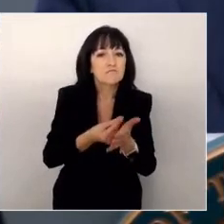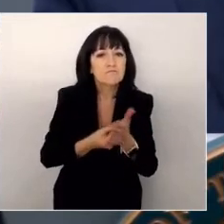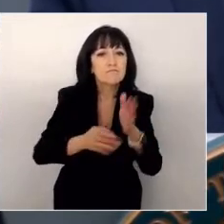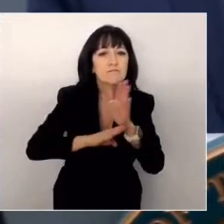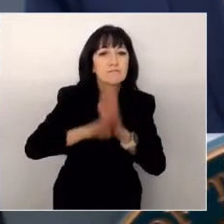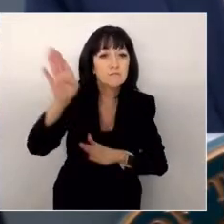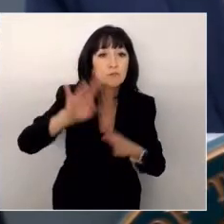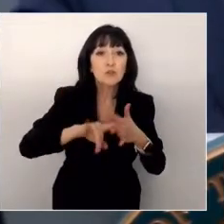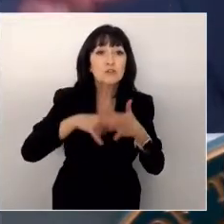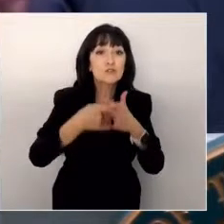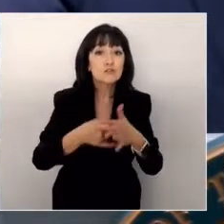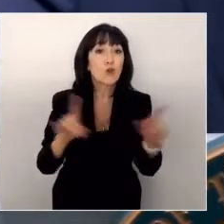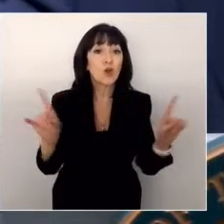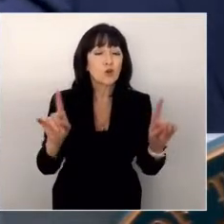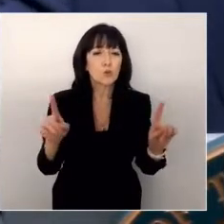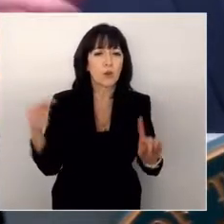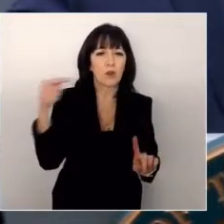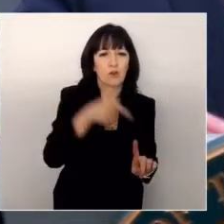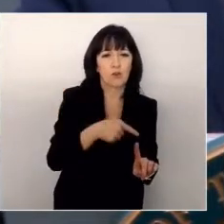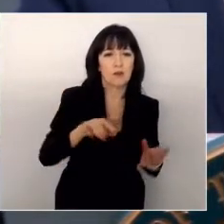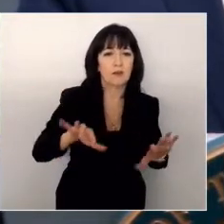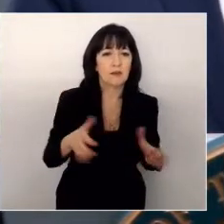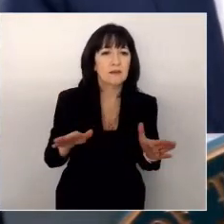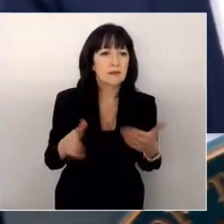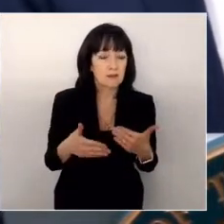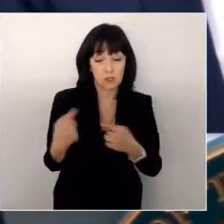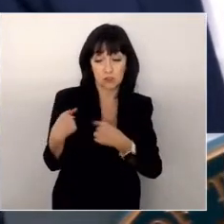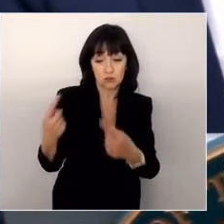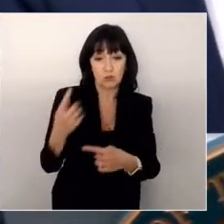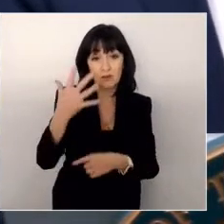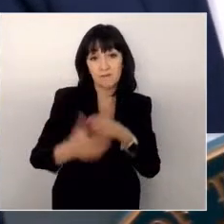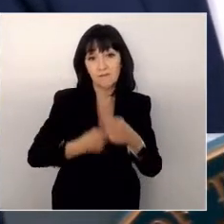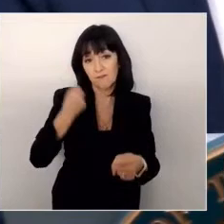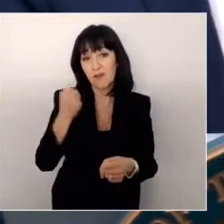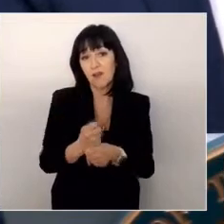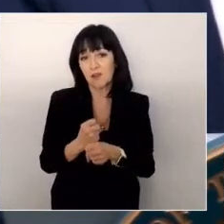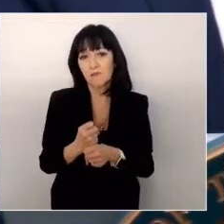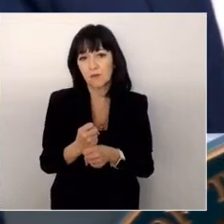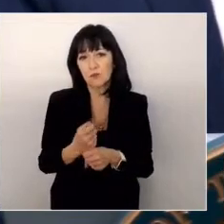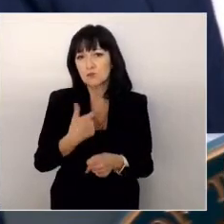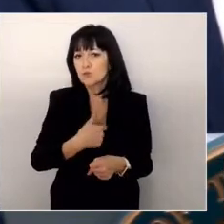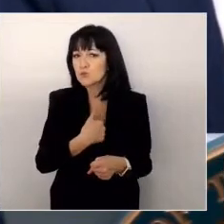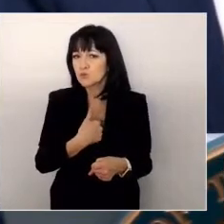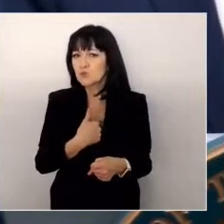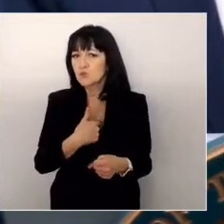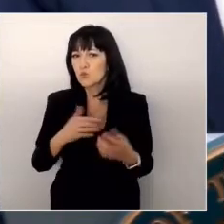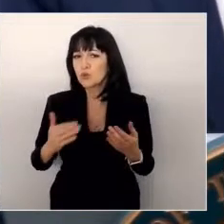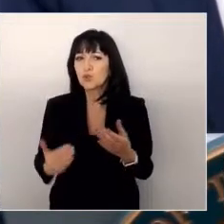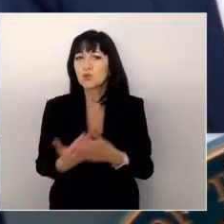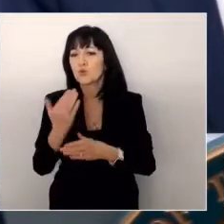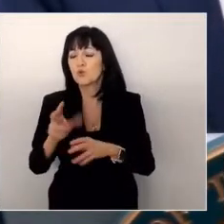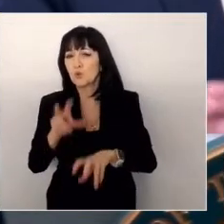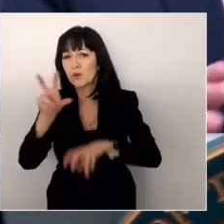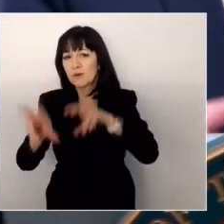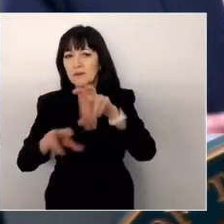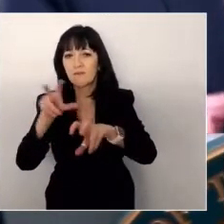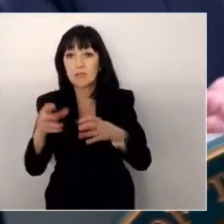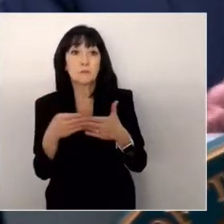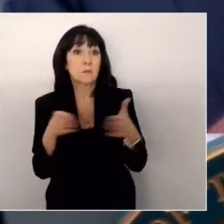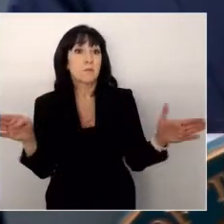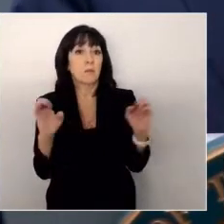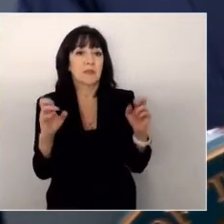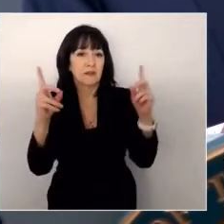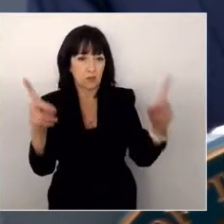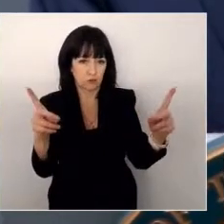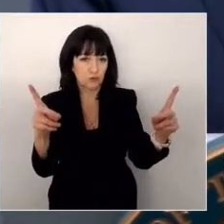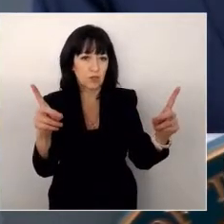the past 5 years, working with all of you, we have made significant new investments in public education. From Wilmington